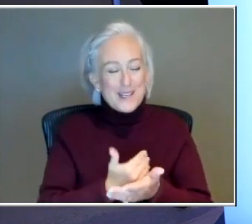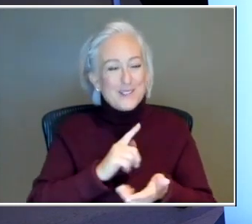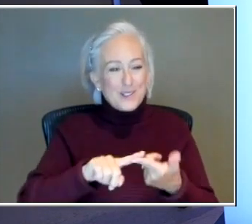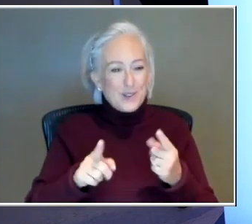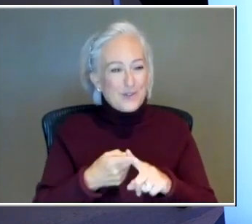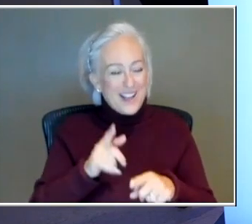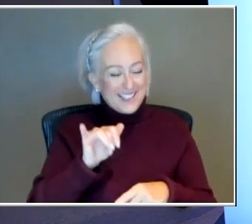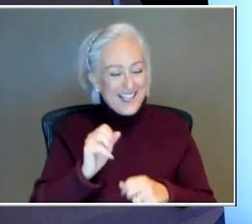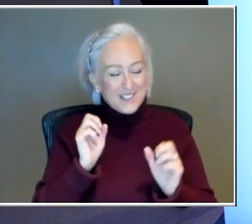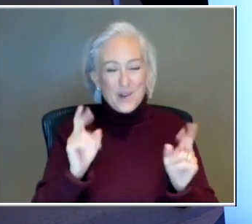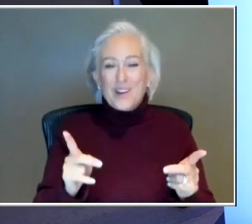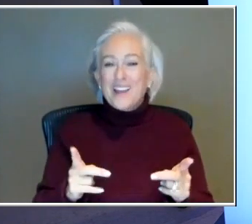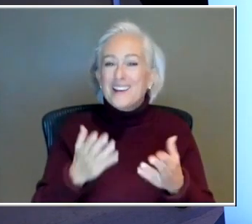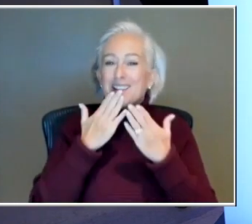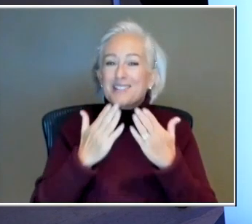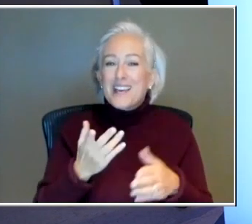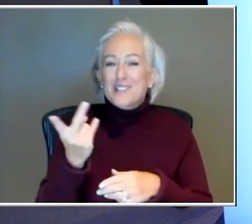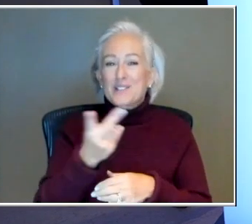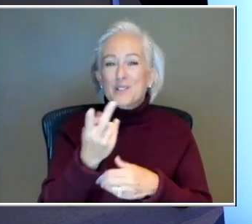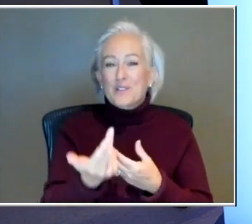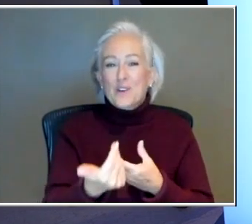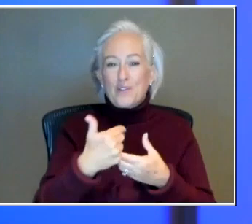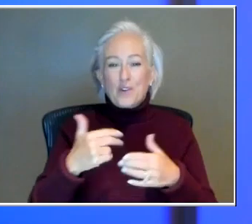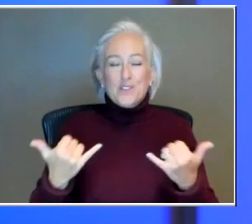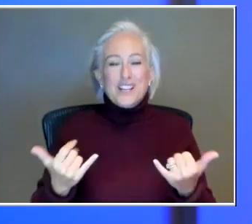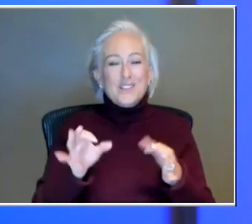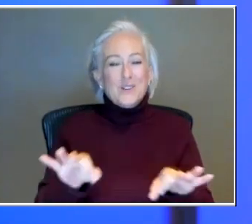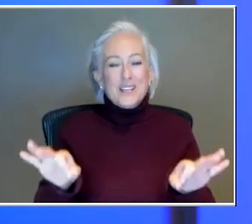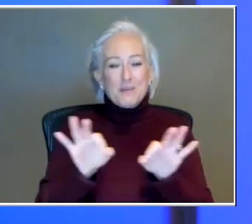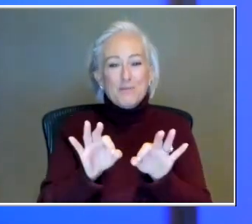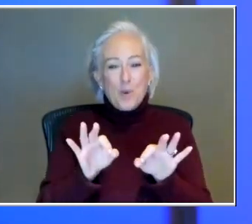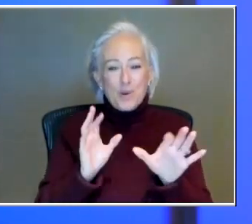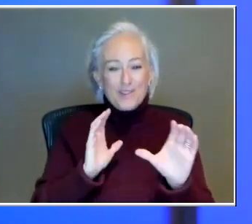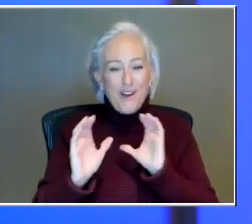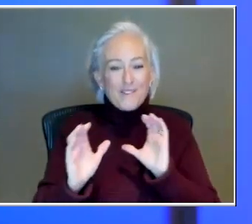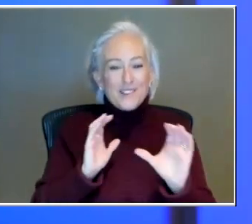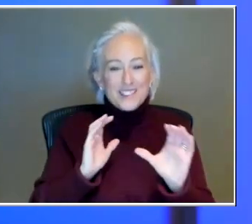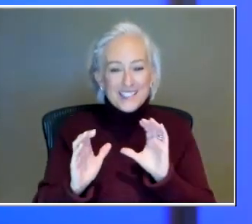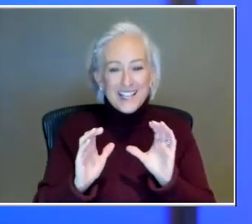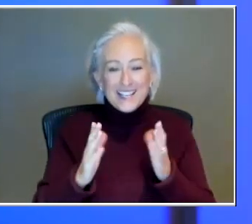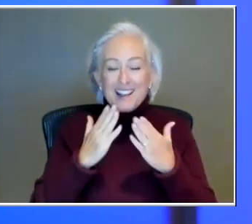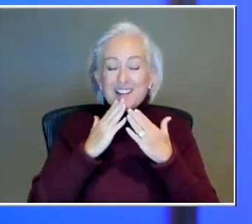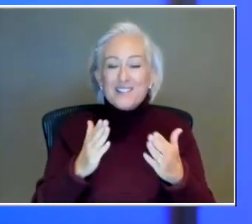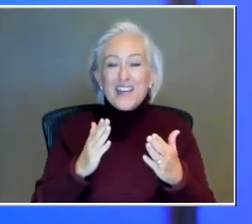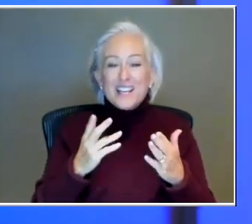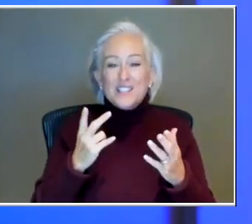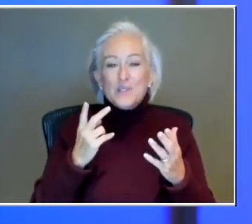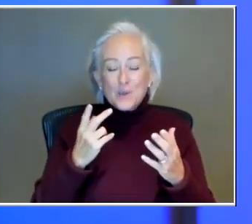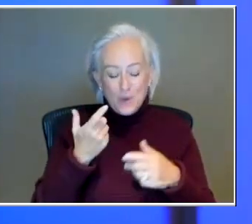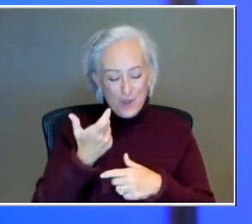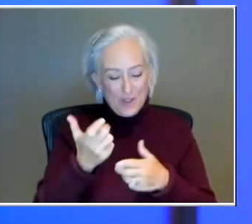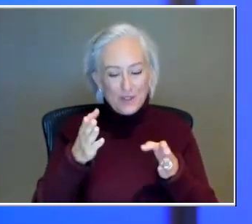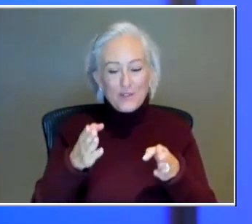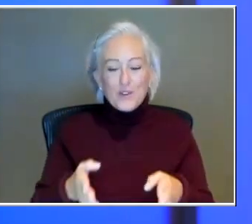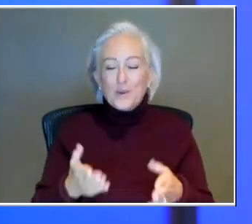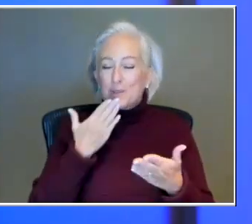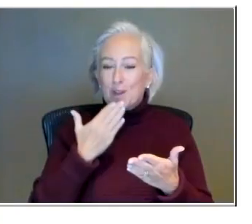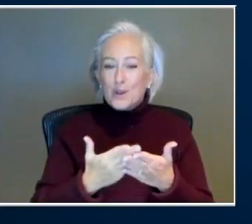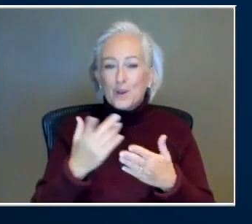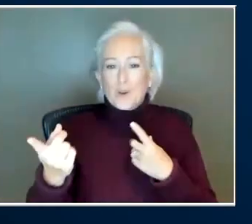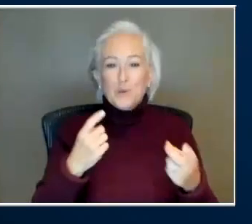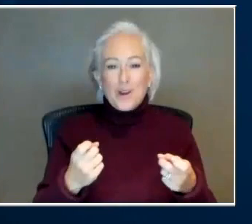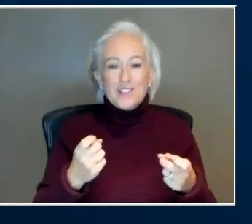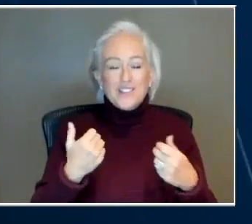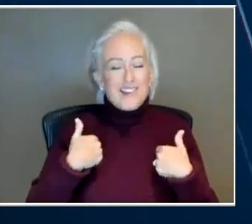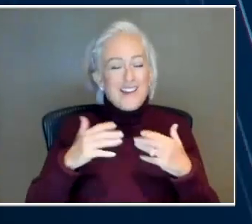for being with us today. Really, really important conversation. Thanks to all of our viewers. You had a lot of great questions today. Have a great weekend, and we'll see you back here on Monday.